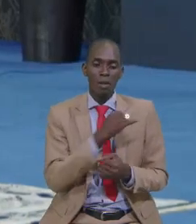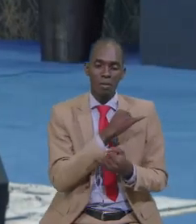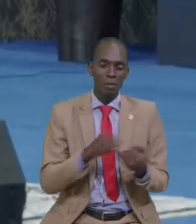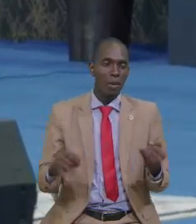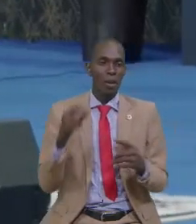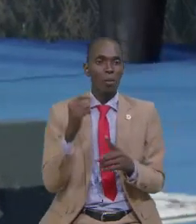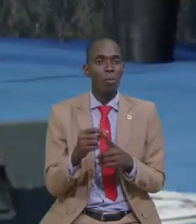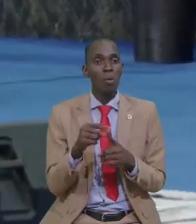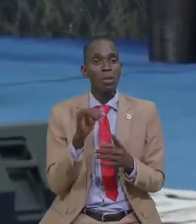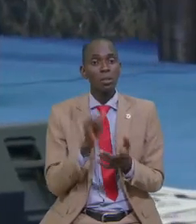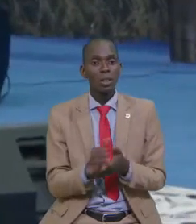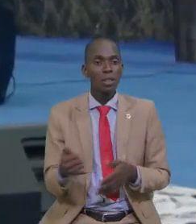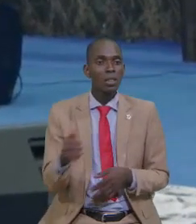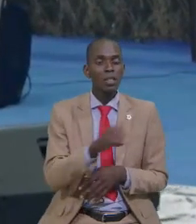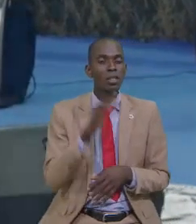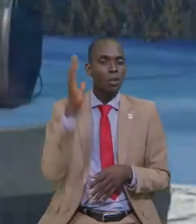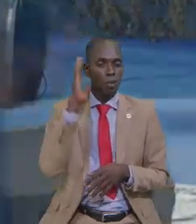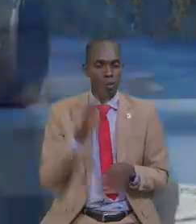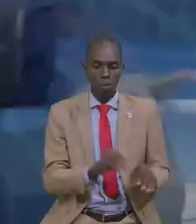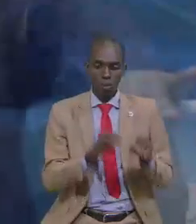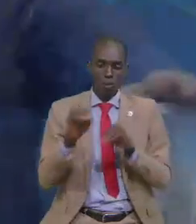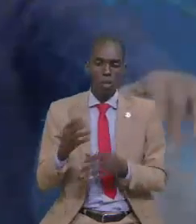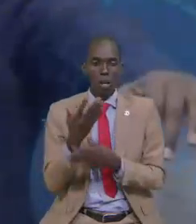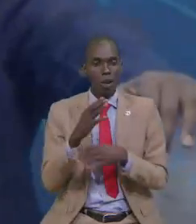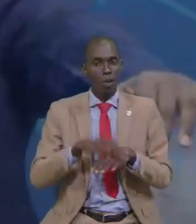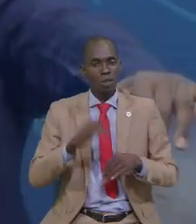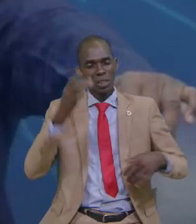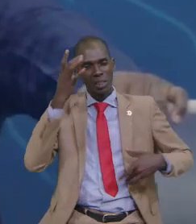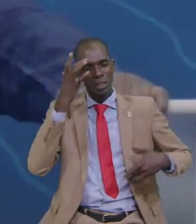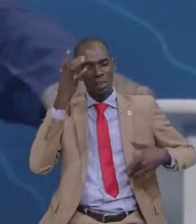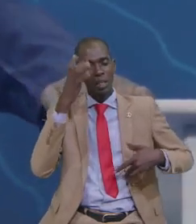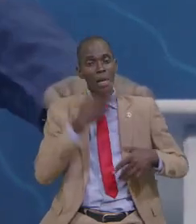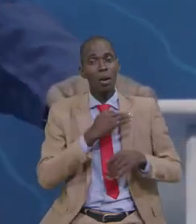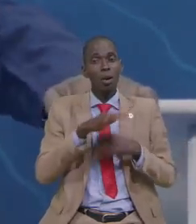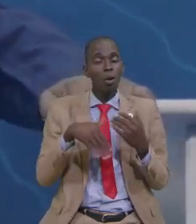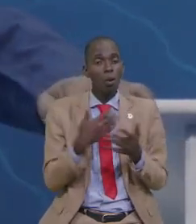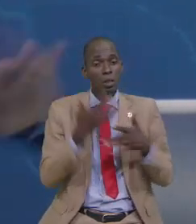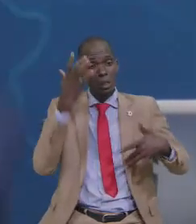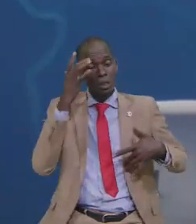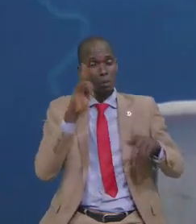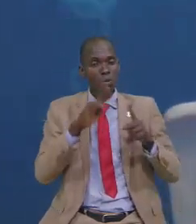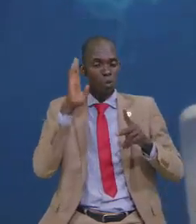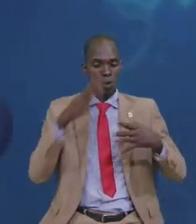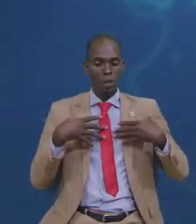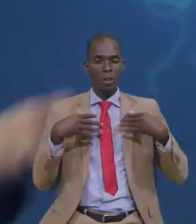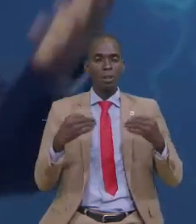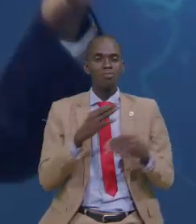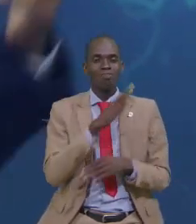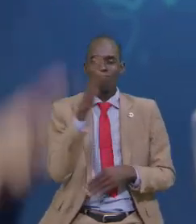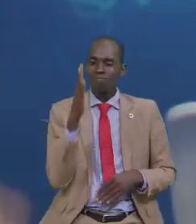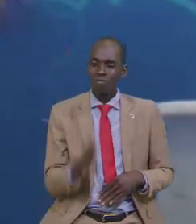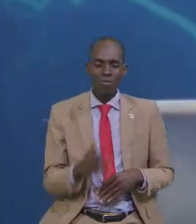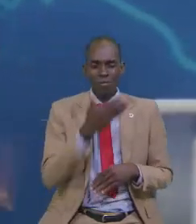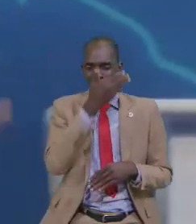they would lay their hands on the sick, and all those people, they will recover. Never forget that these